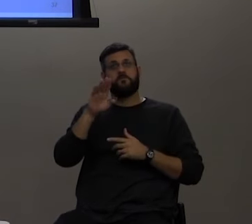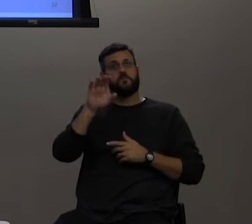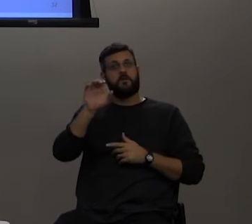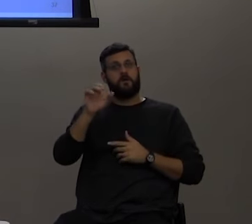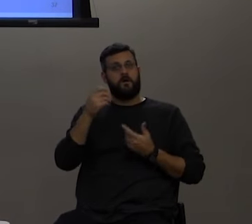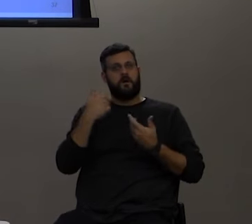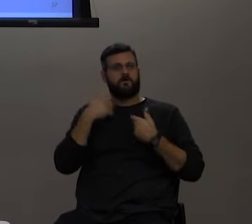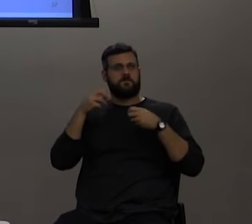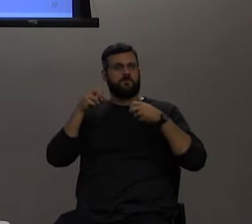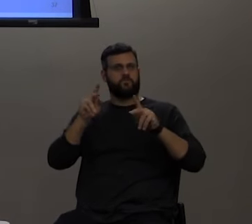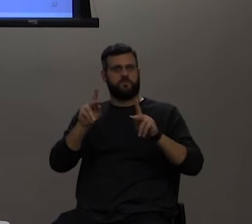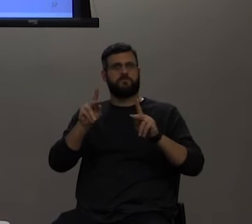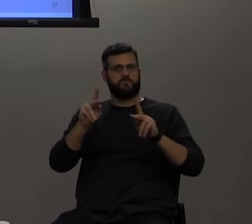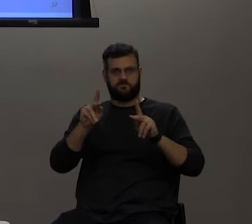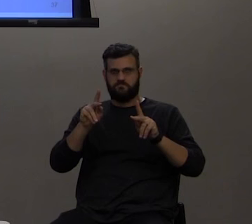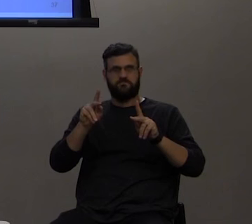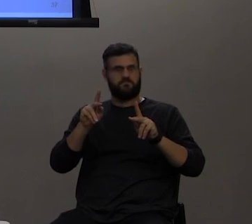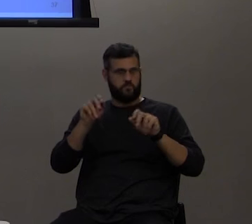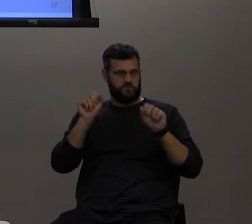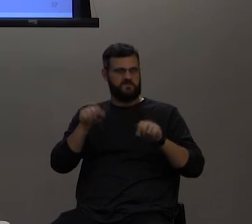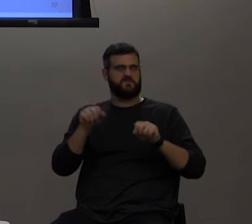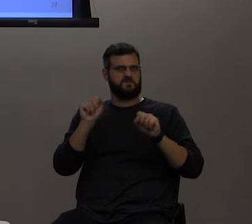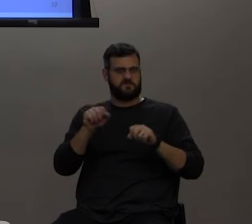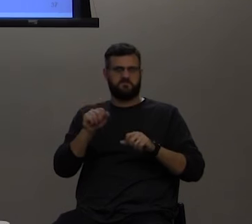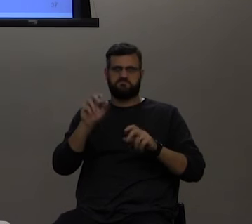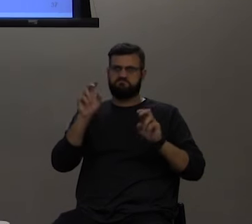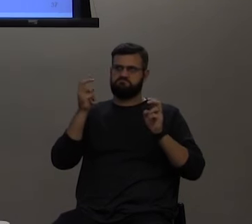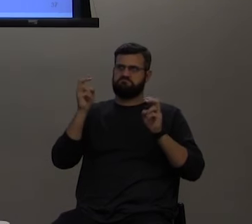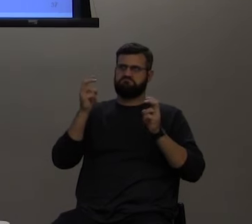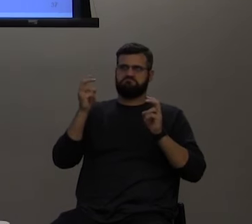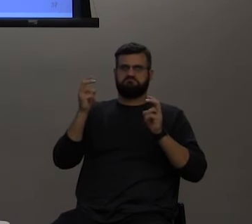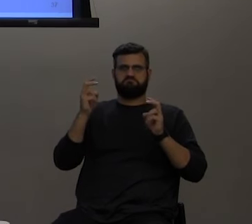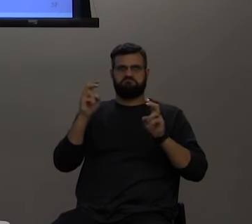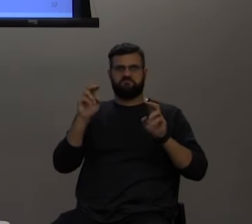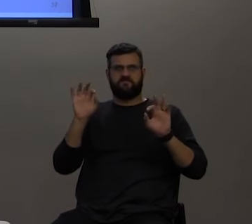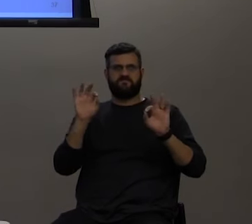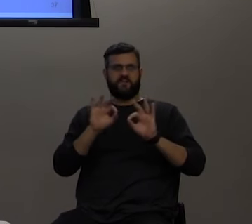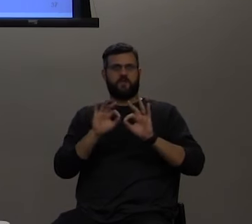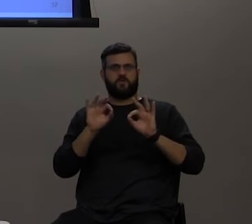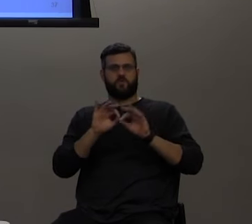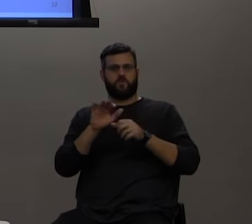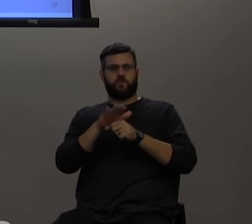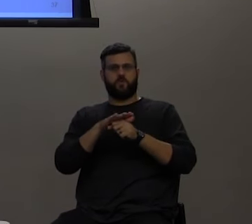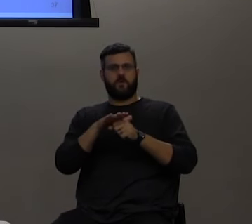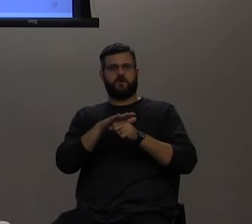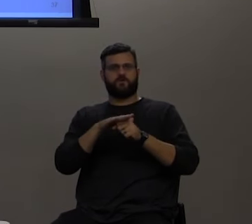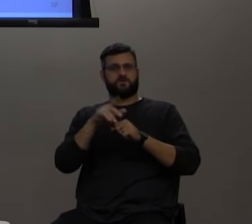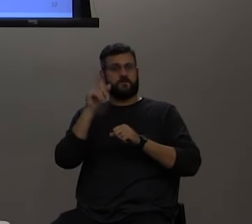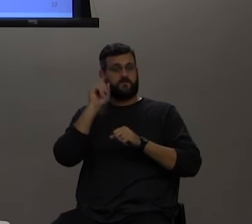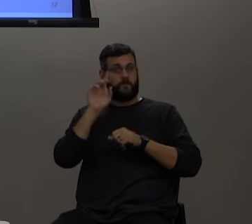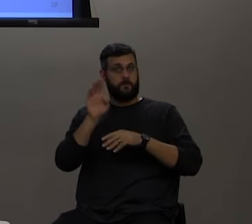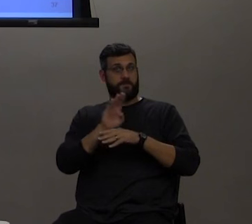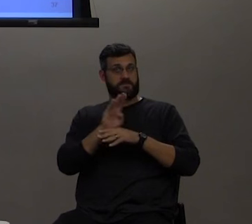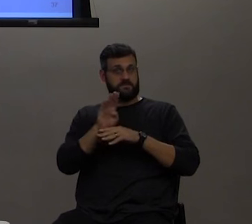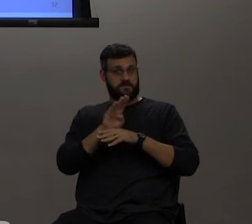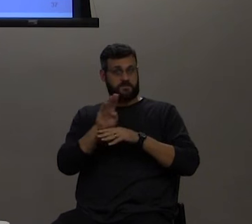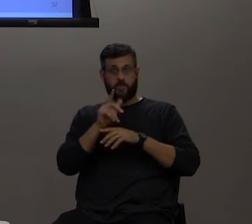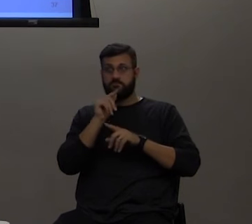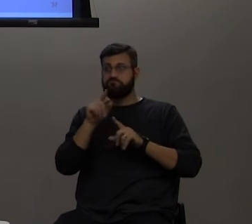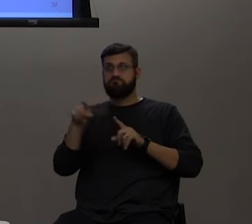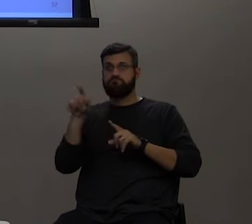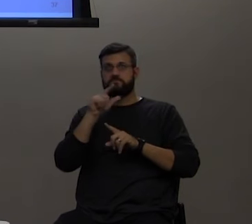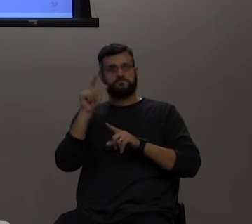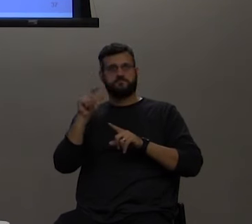Boyle County has an opportunity to potentially be that value location for businesses that are not